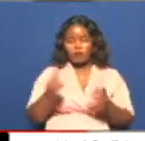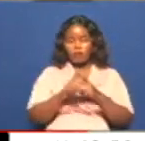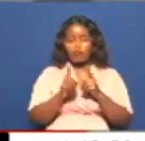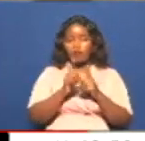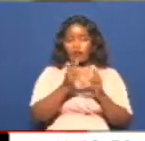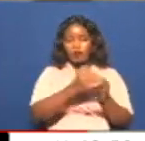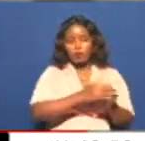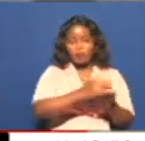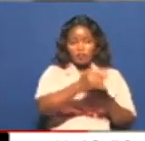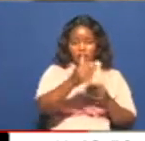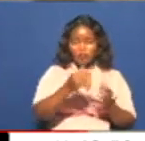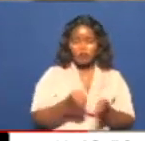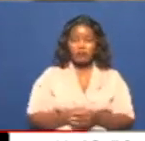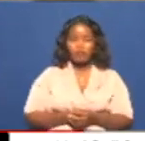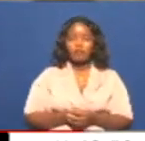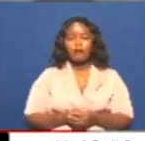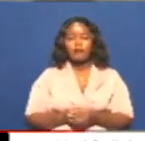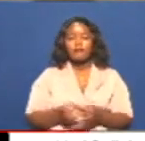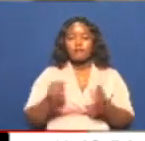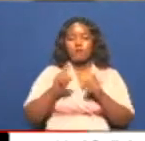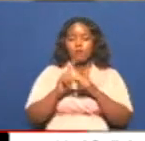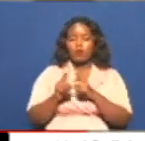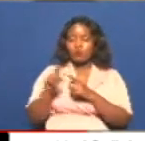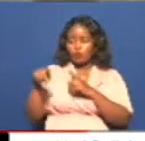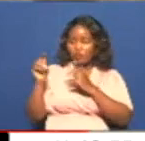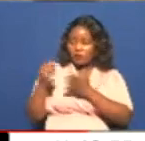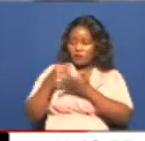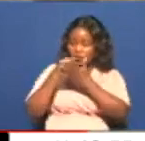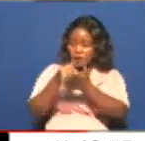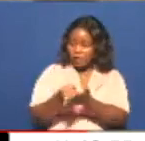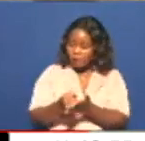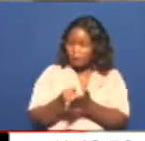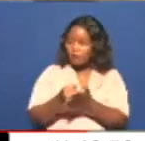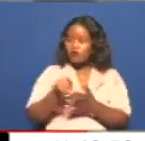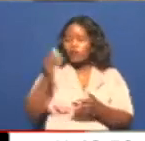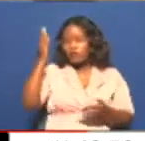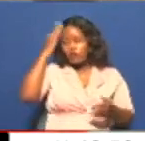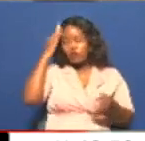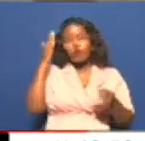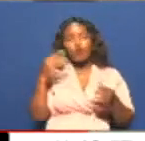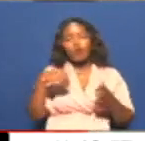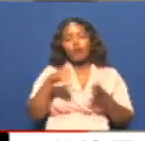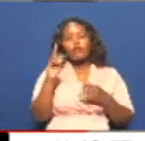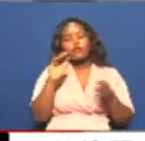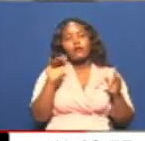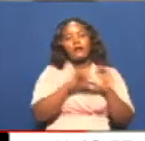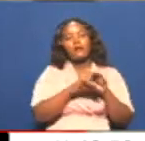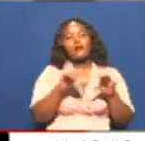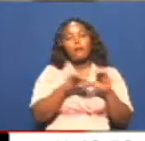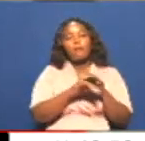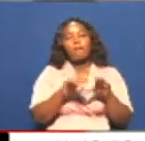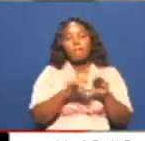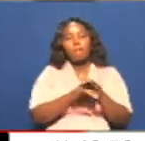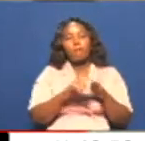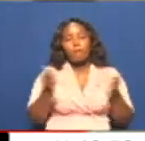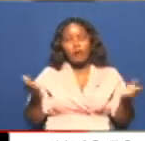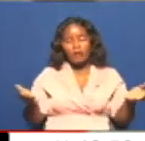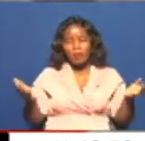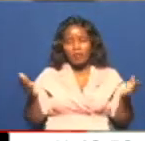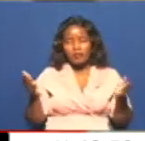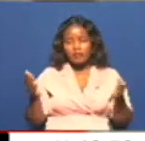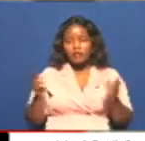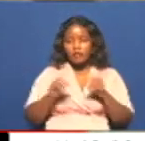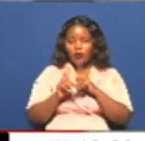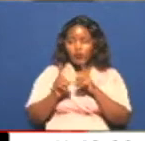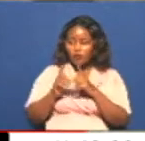that way, it helps us have legitimate members of a party. Mm-hmm. And that is why the bill is introducing what it calls the